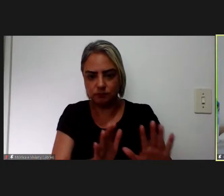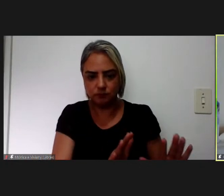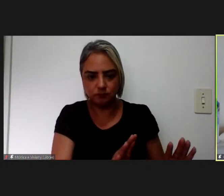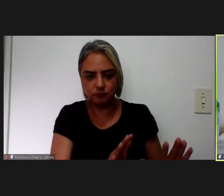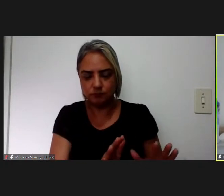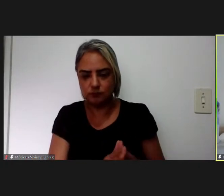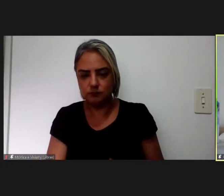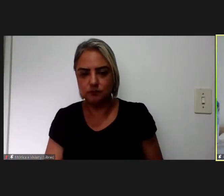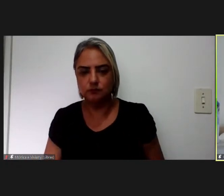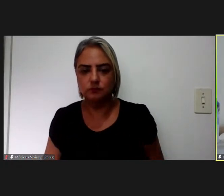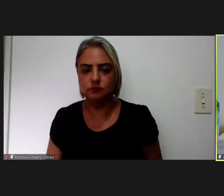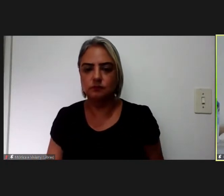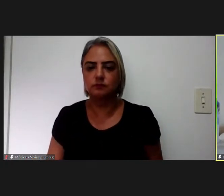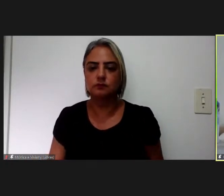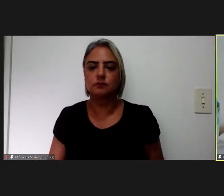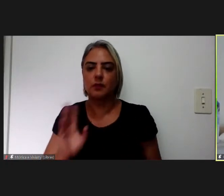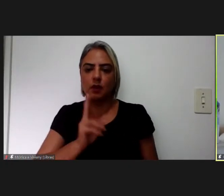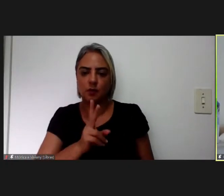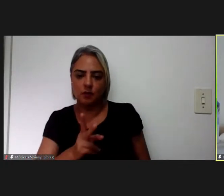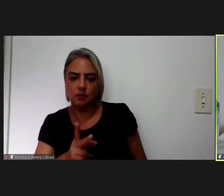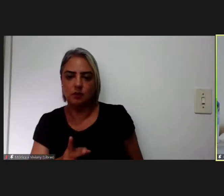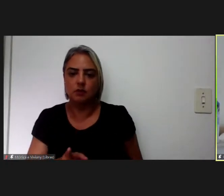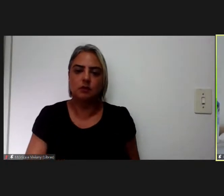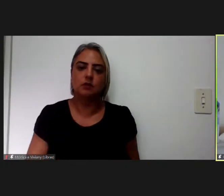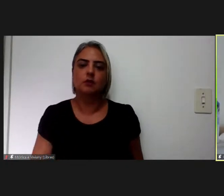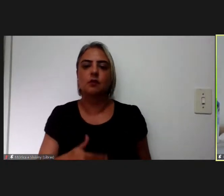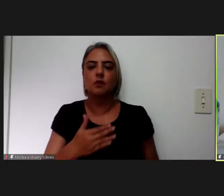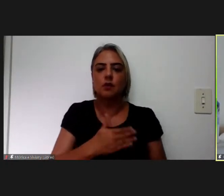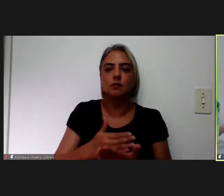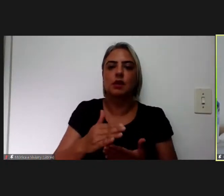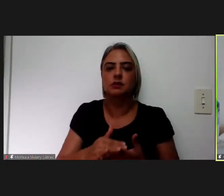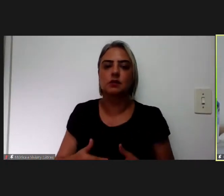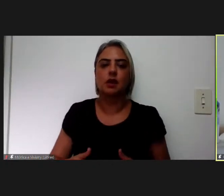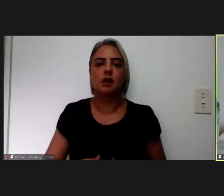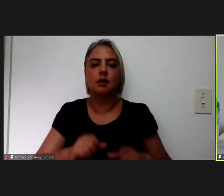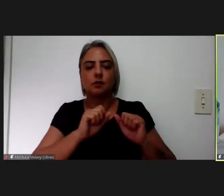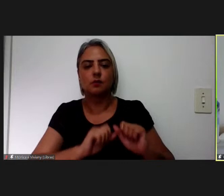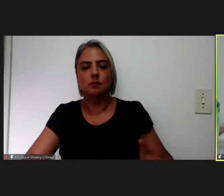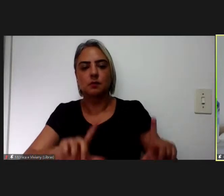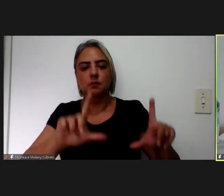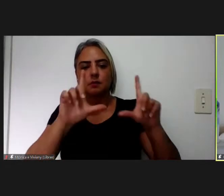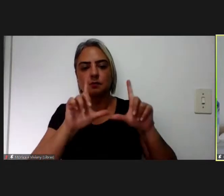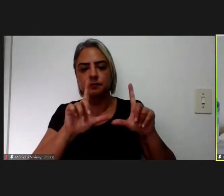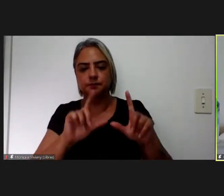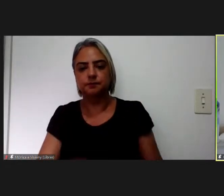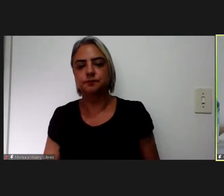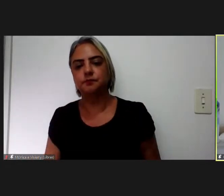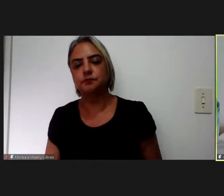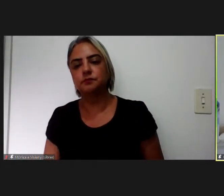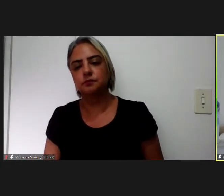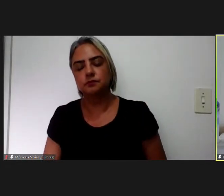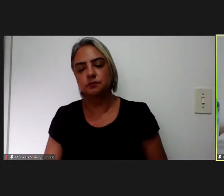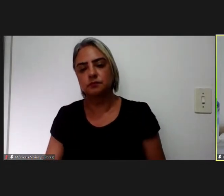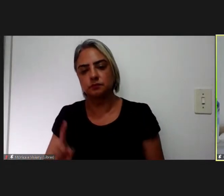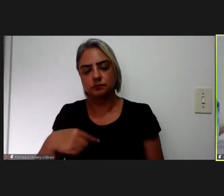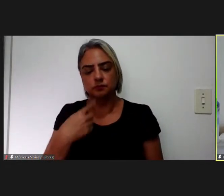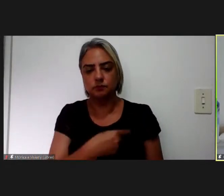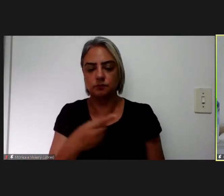Okay, Gisele. Mas aí eu vou continuar enquanto você. So I'm going to continue while you're working on that.